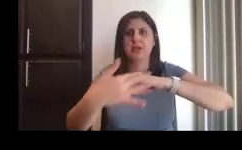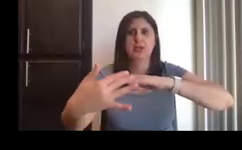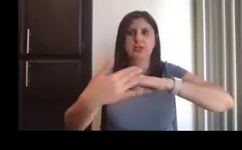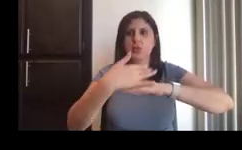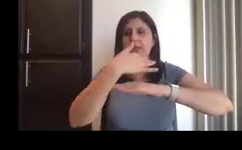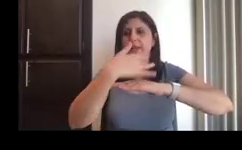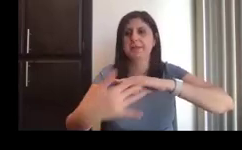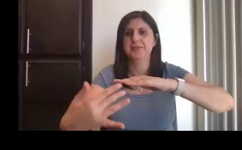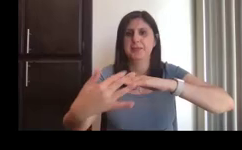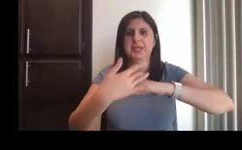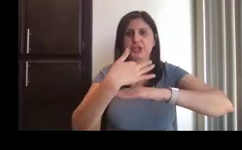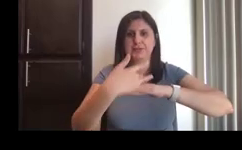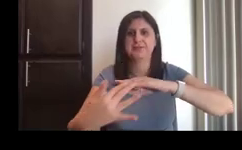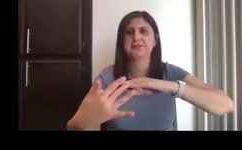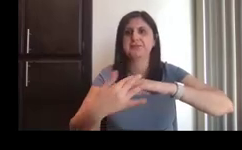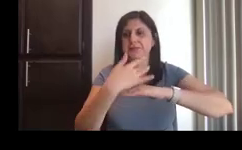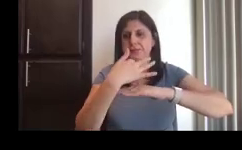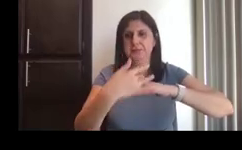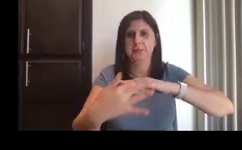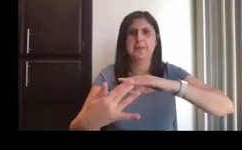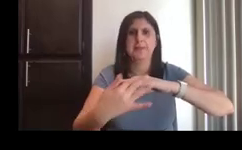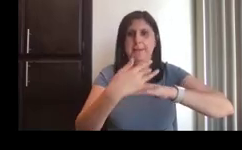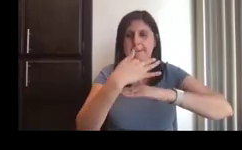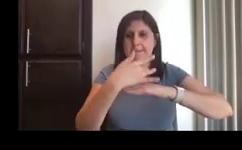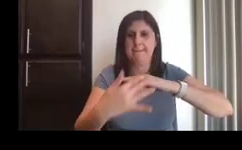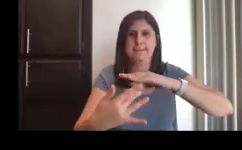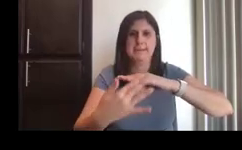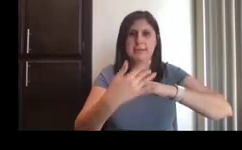move, just wiggle them. Beach.